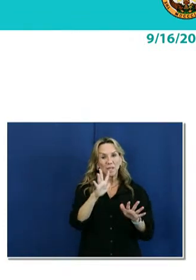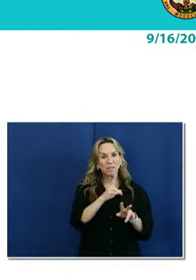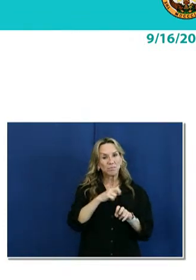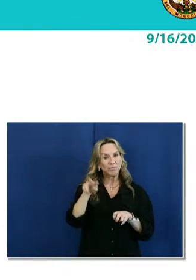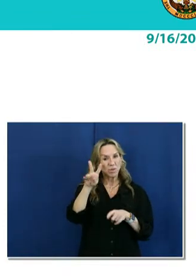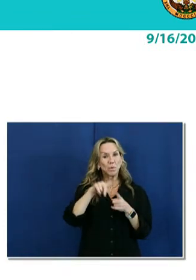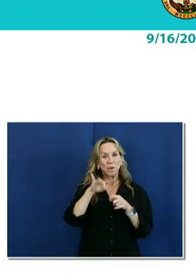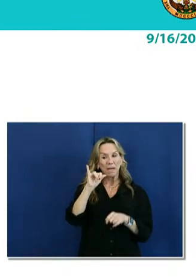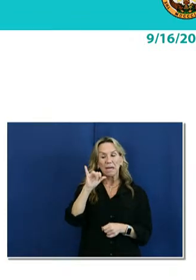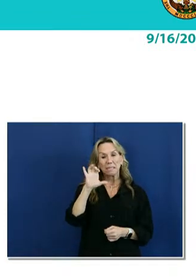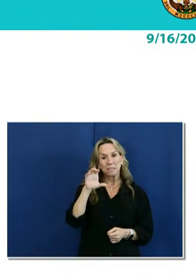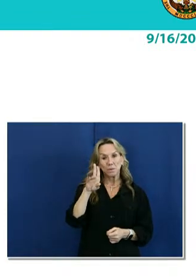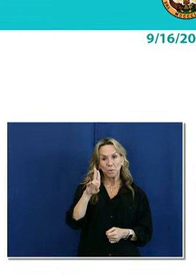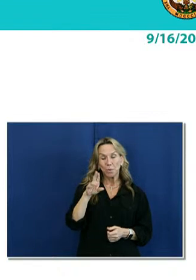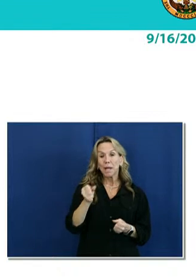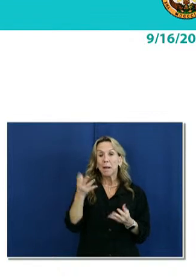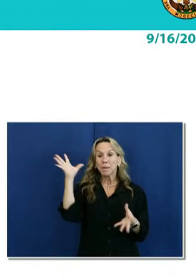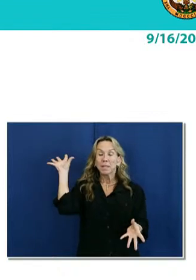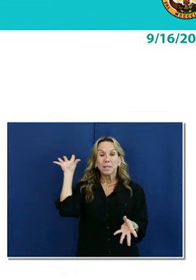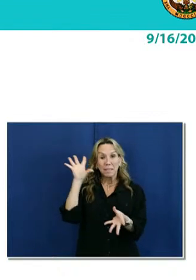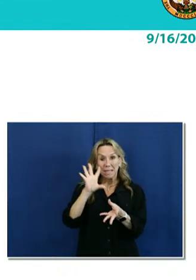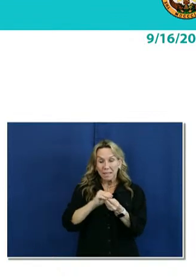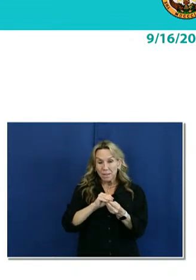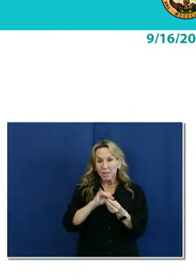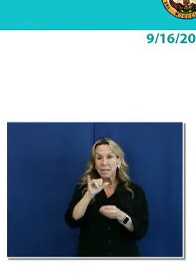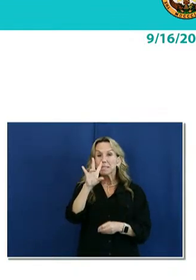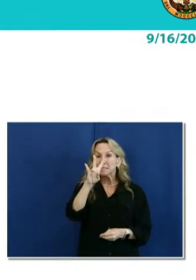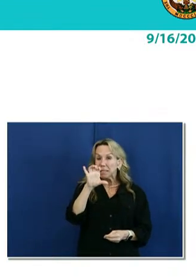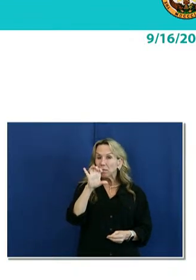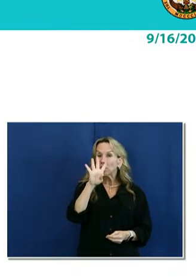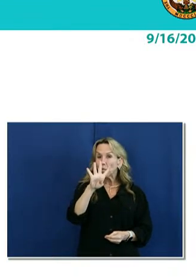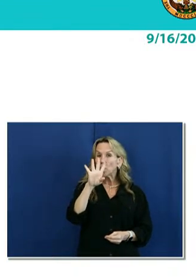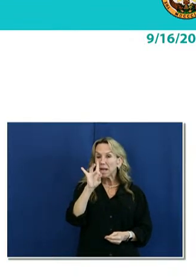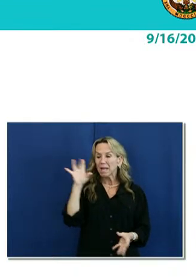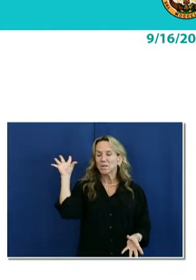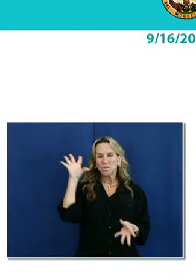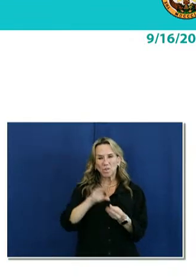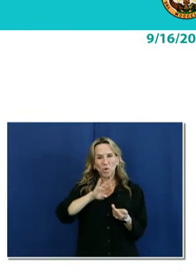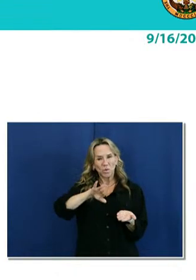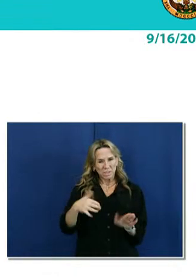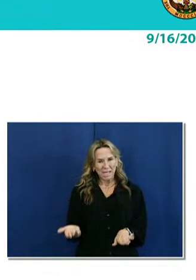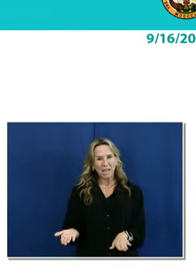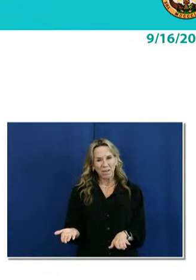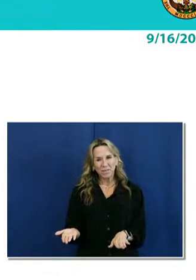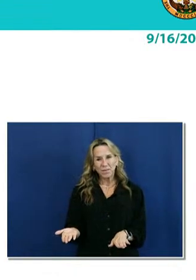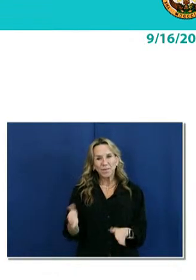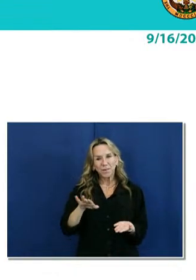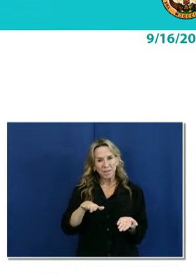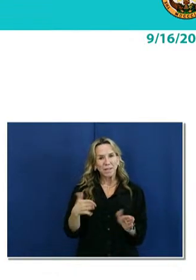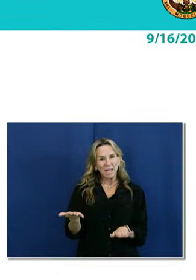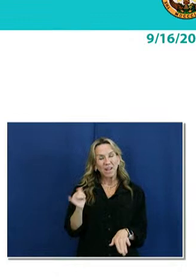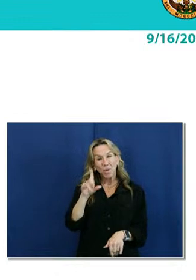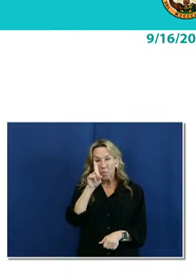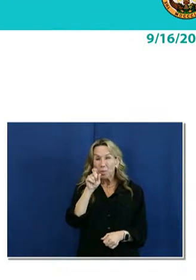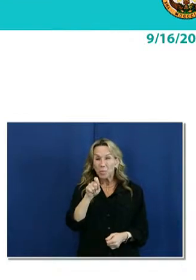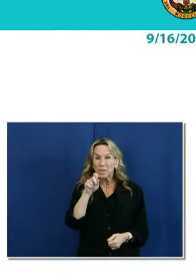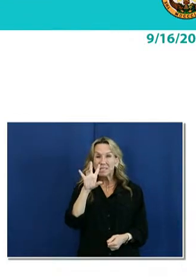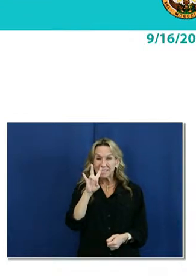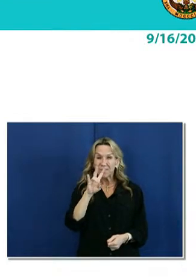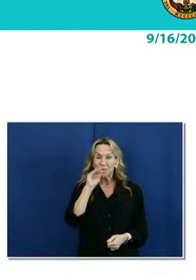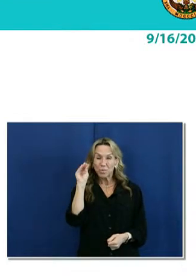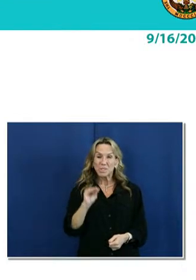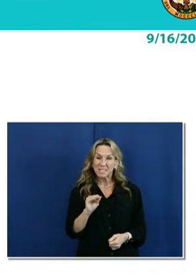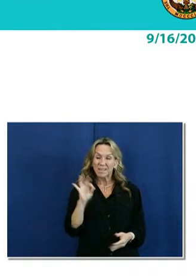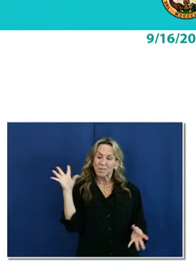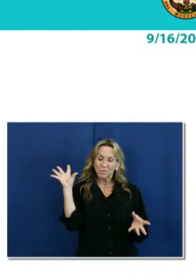ICU, and the total number of cases includes 748 total deaths, and this represents 1.7% of